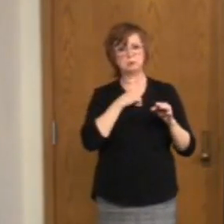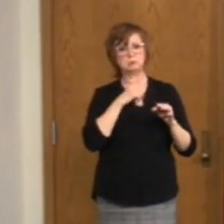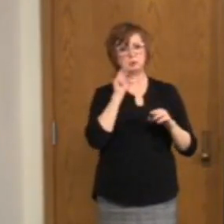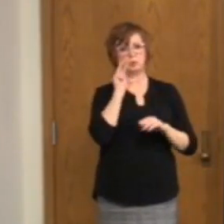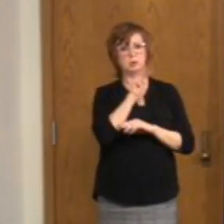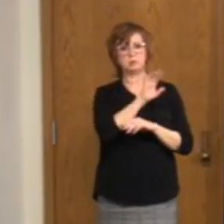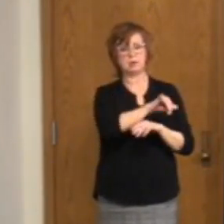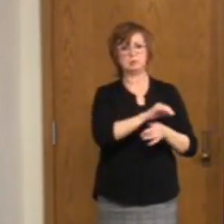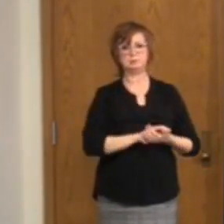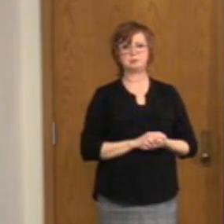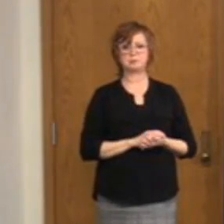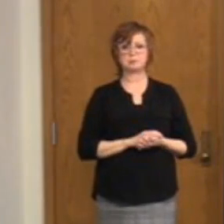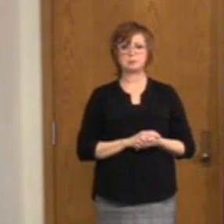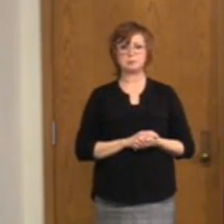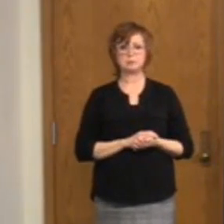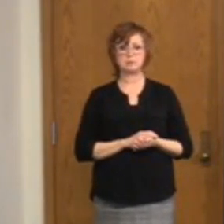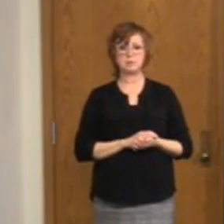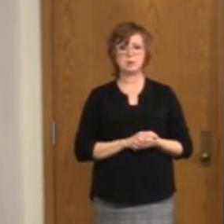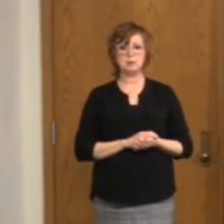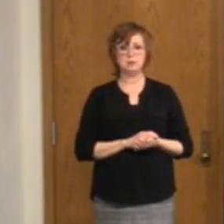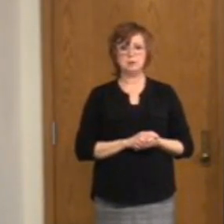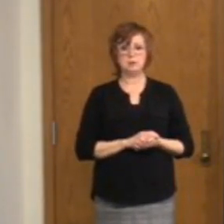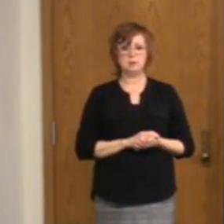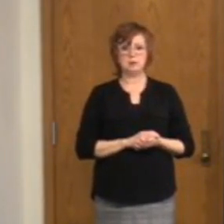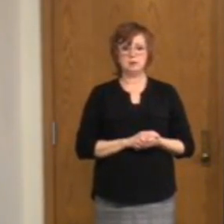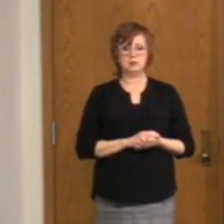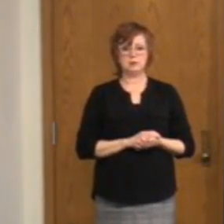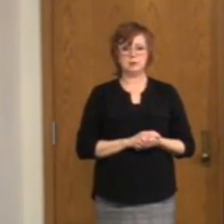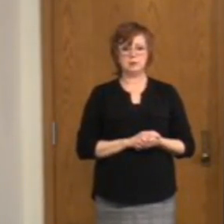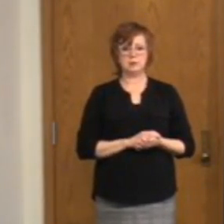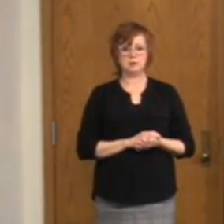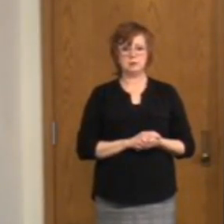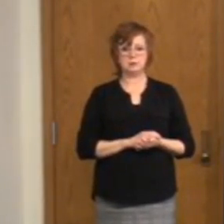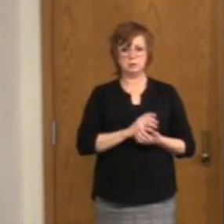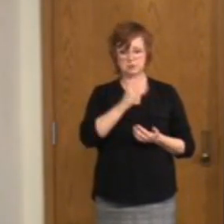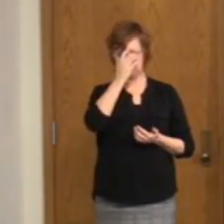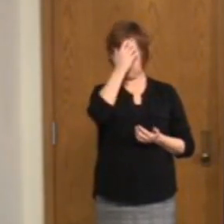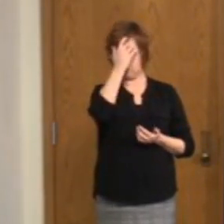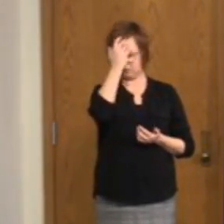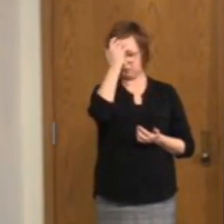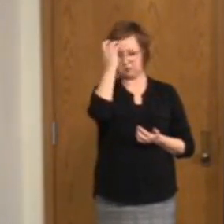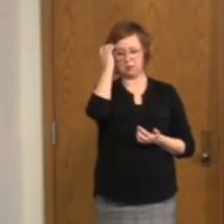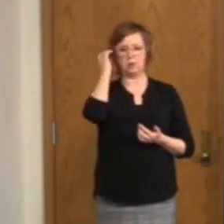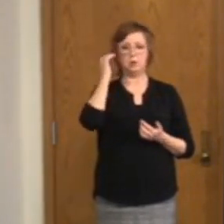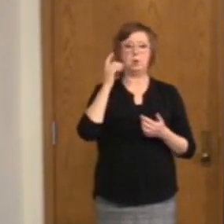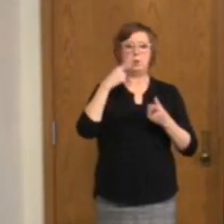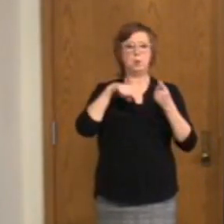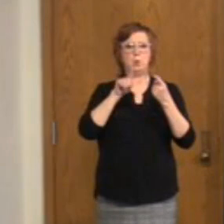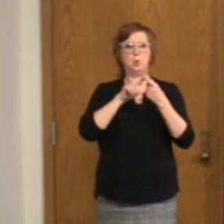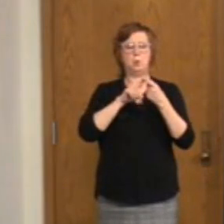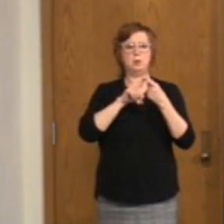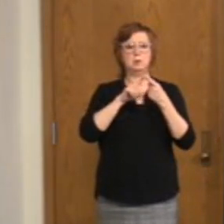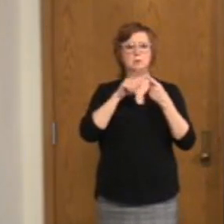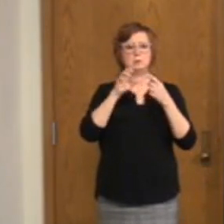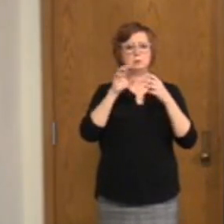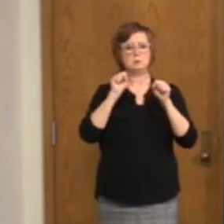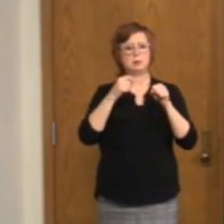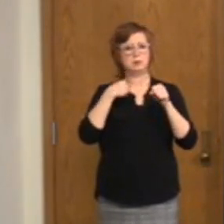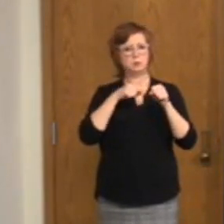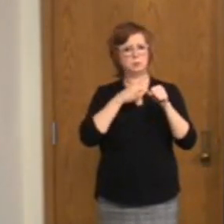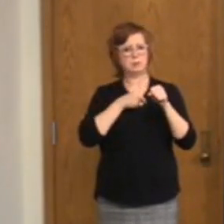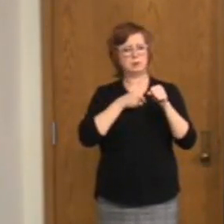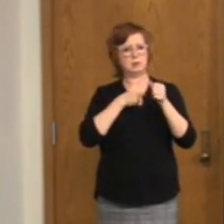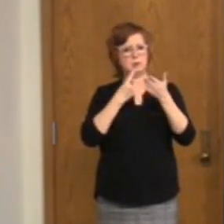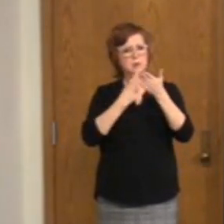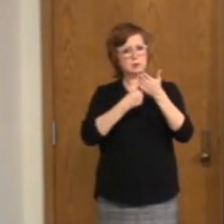the dates on where we start to have some very serious discussions about taking some very serious strides